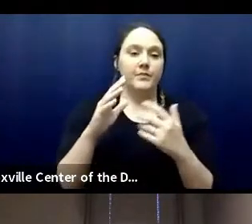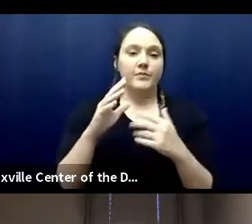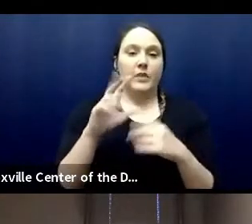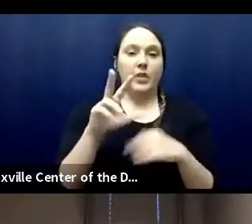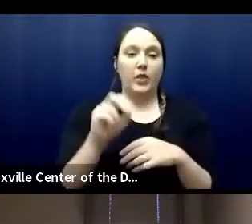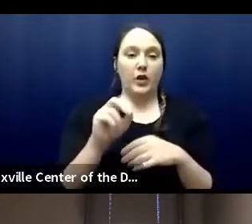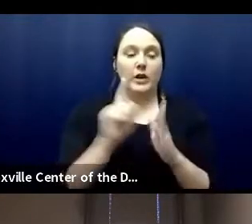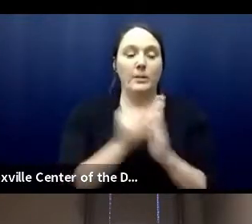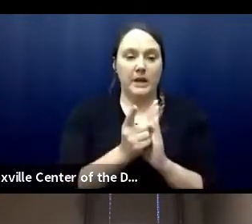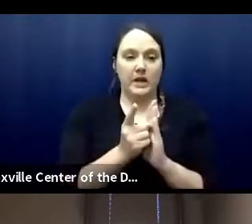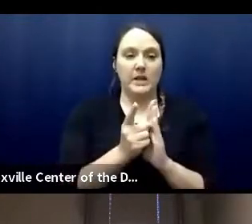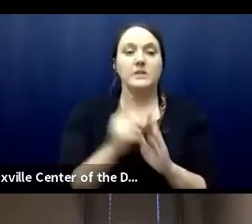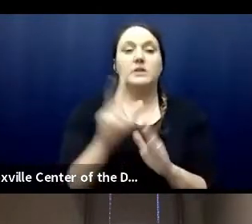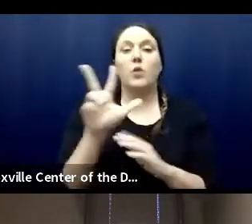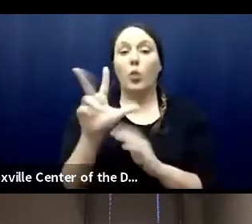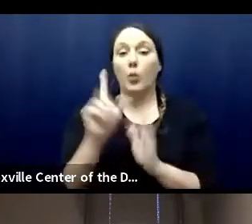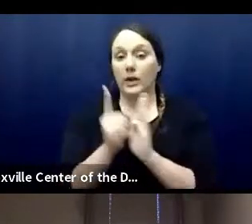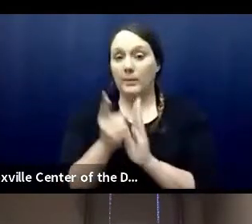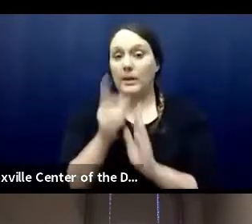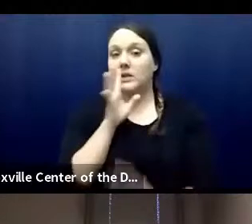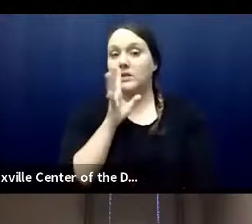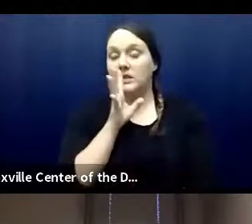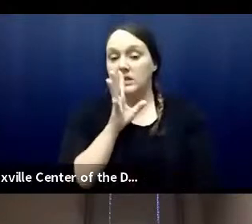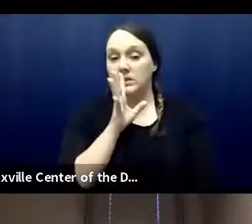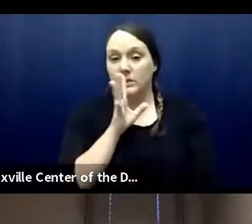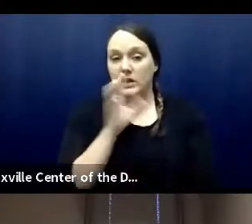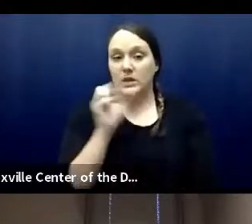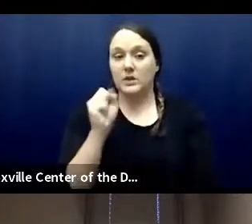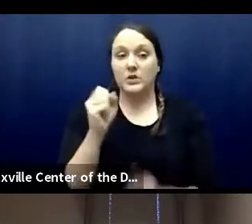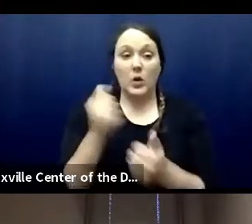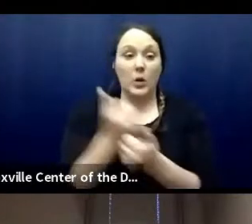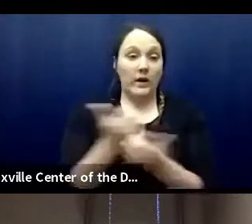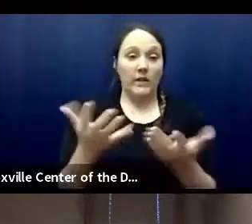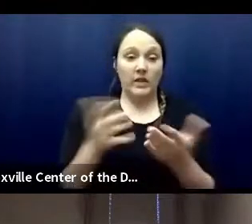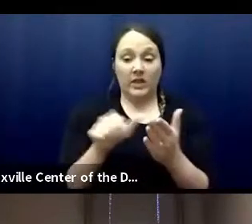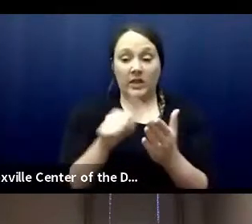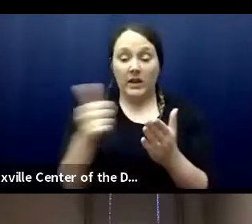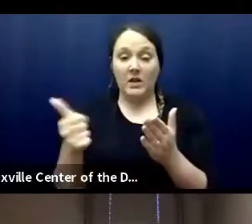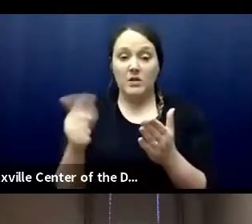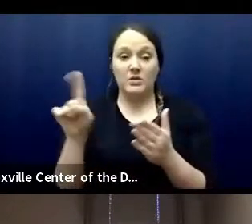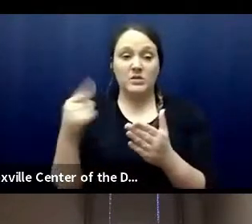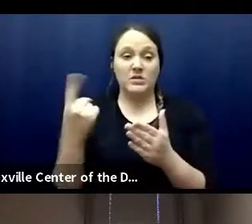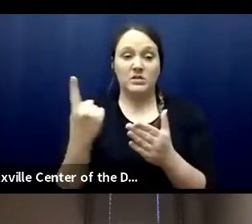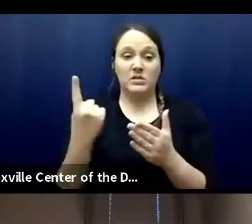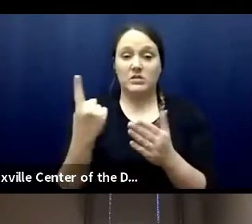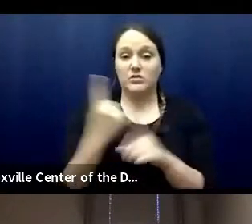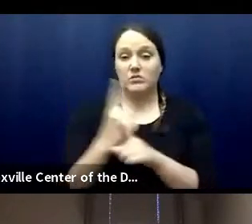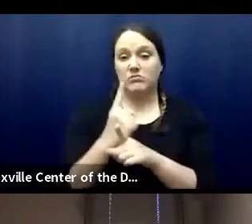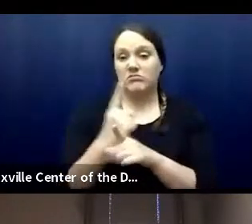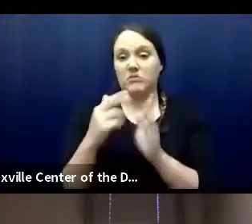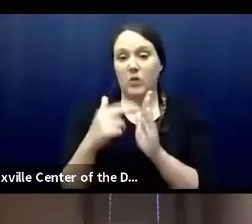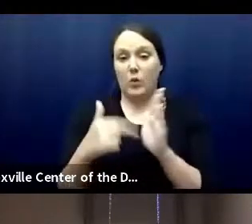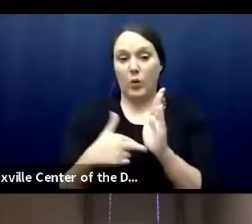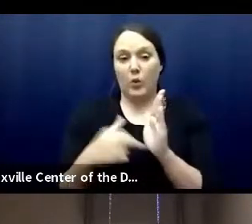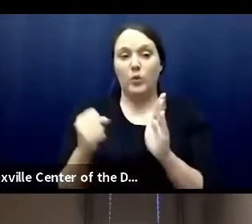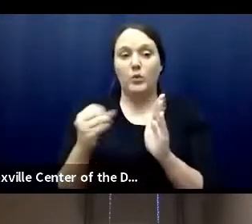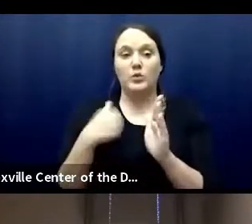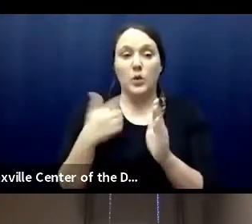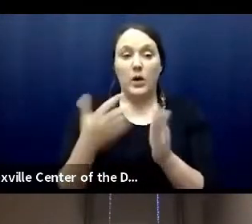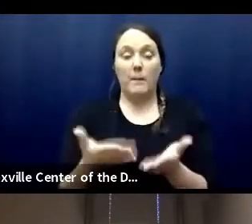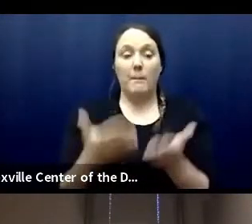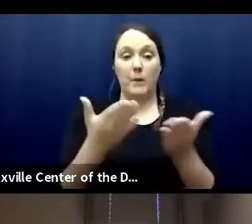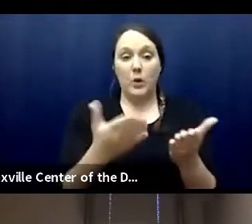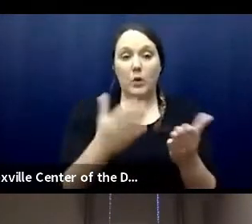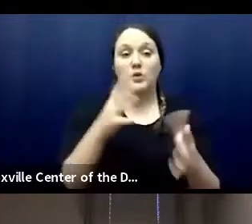3-minute speaking periods. So everything else is just, regular rules. So I'm going to make a motion